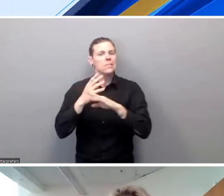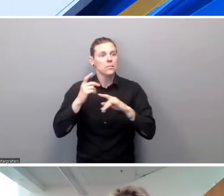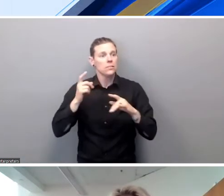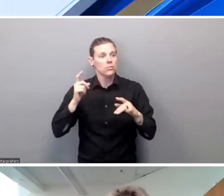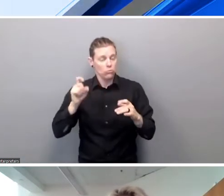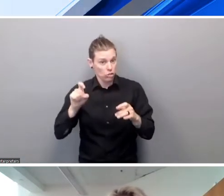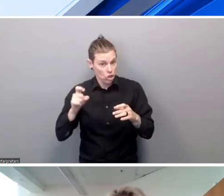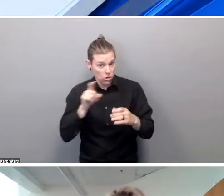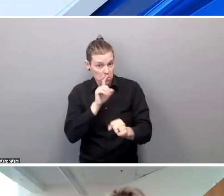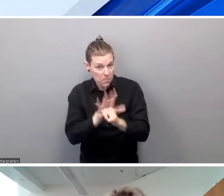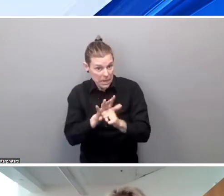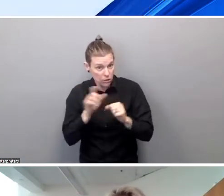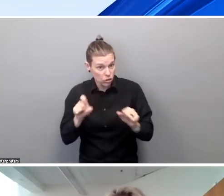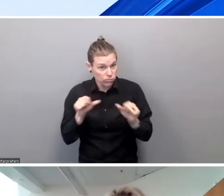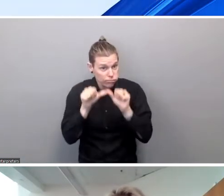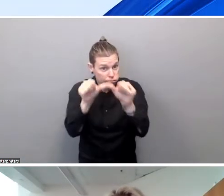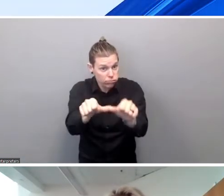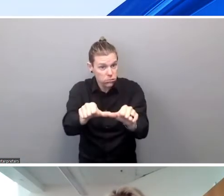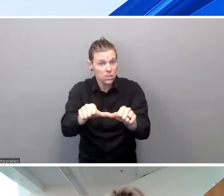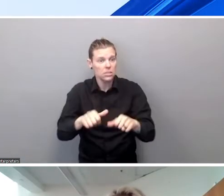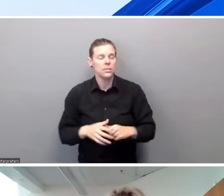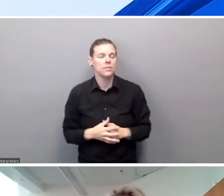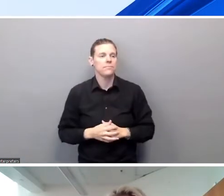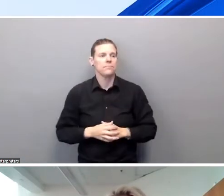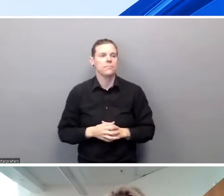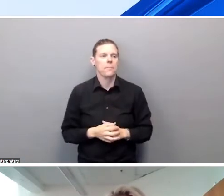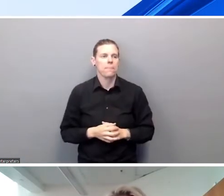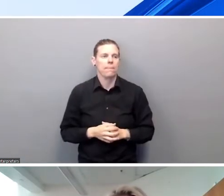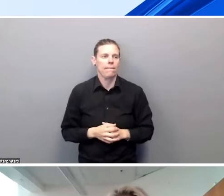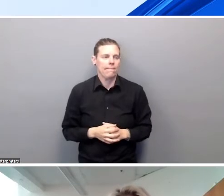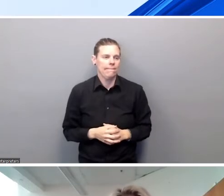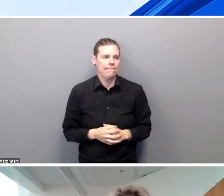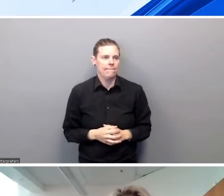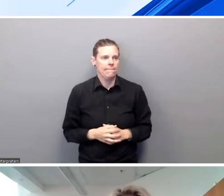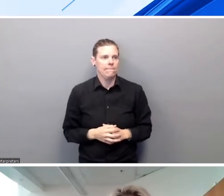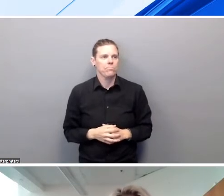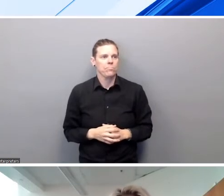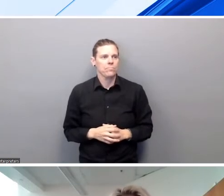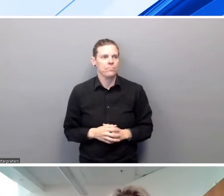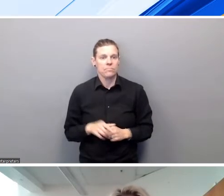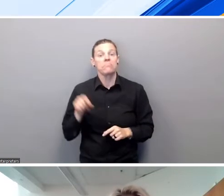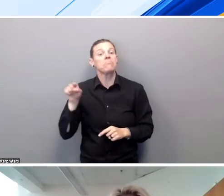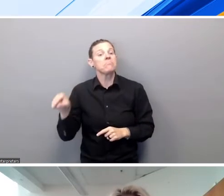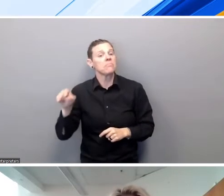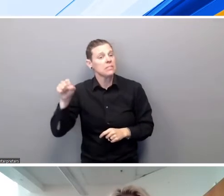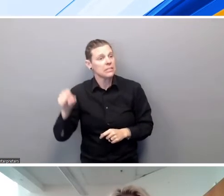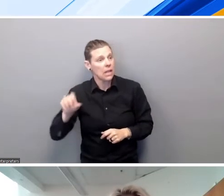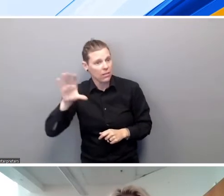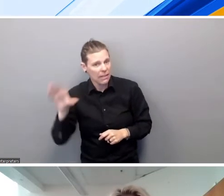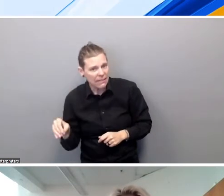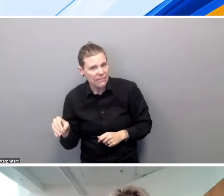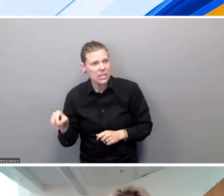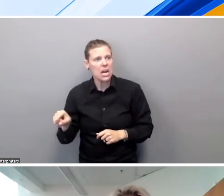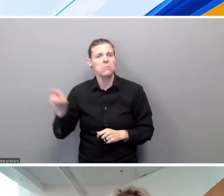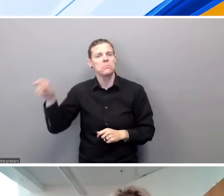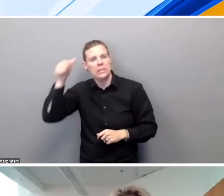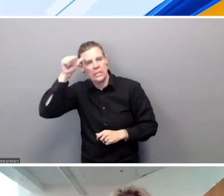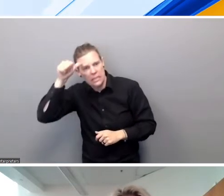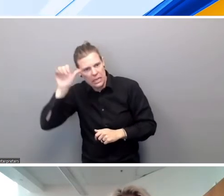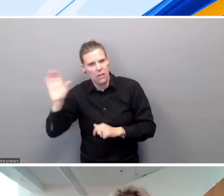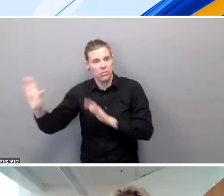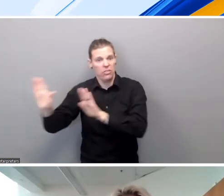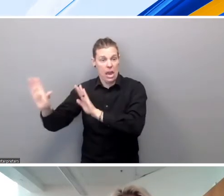continues. So the South Africa-India proposal would